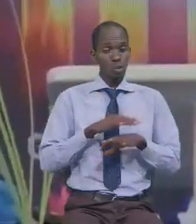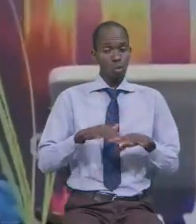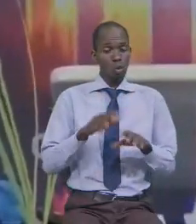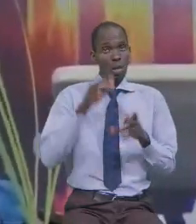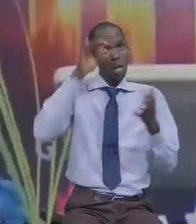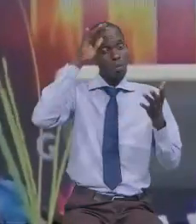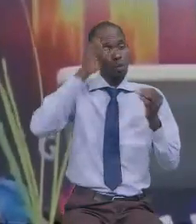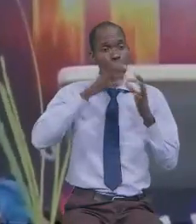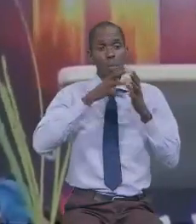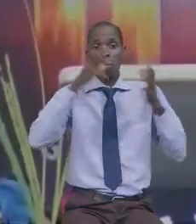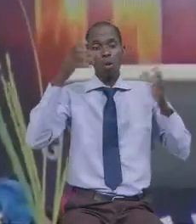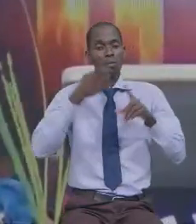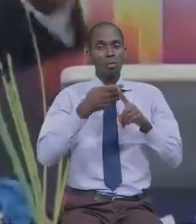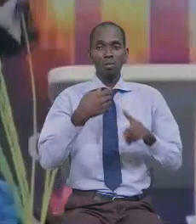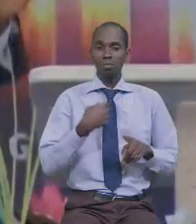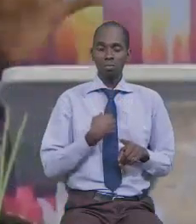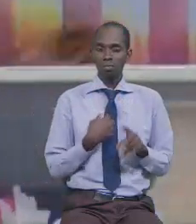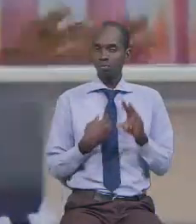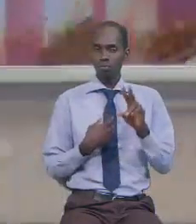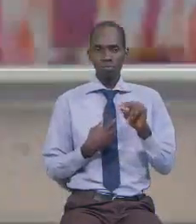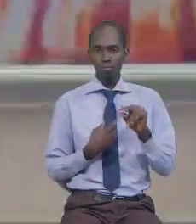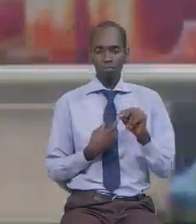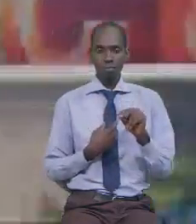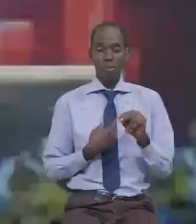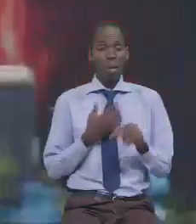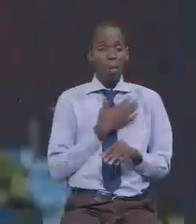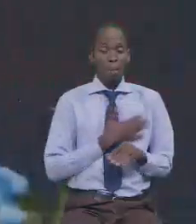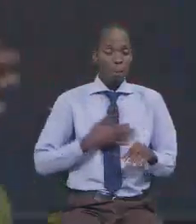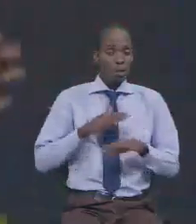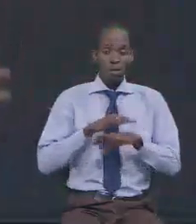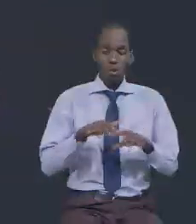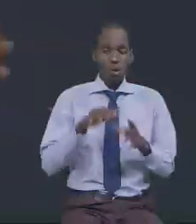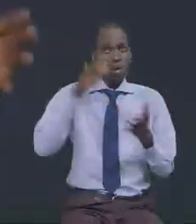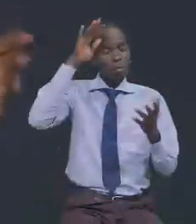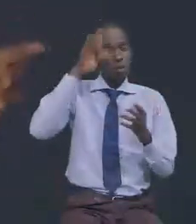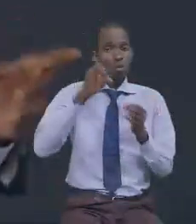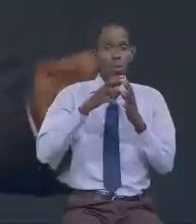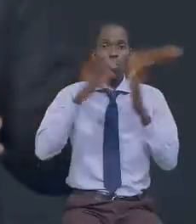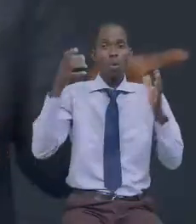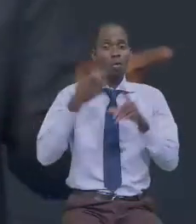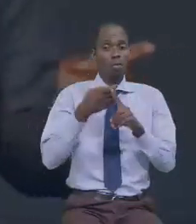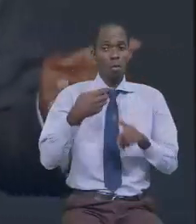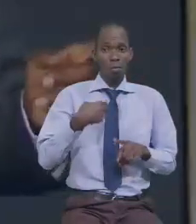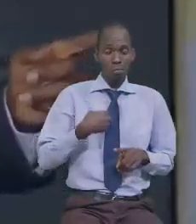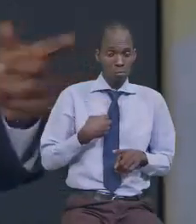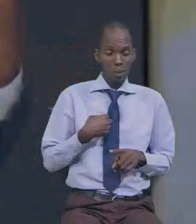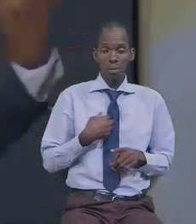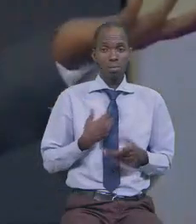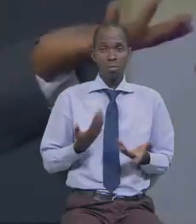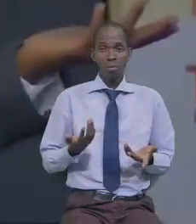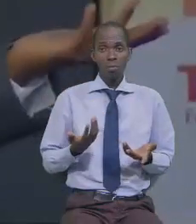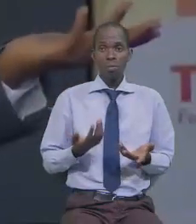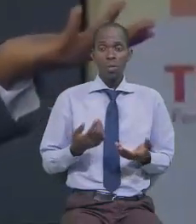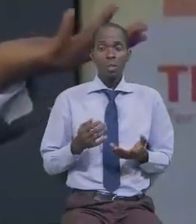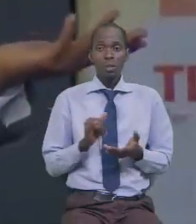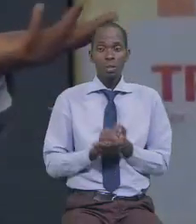I'm a stupid boy. Please, don't expect too much from me. Mommy was not too brilliant. That's what